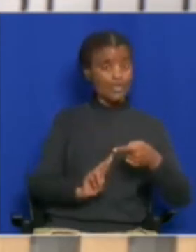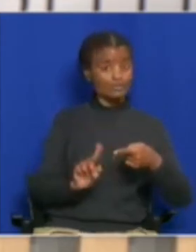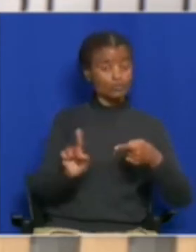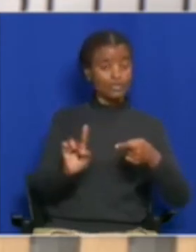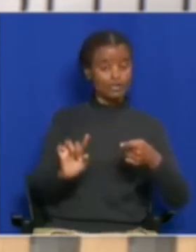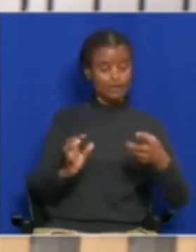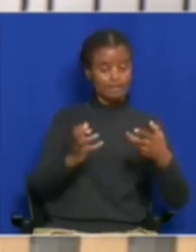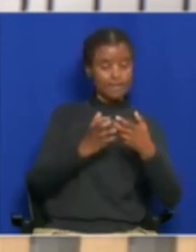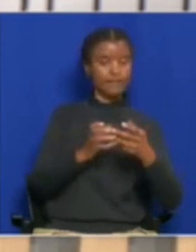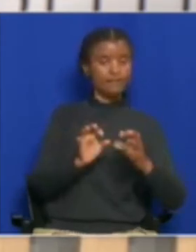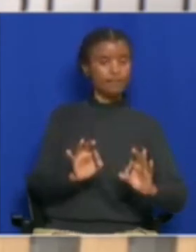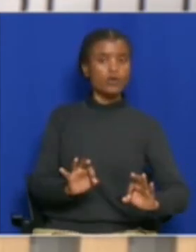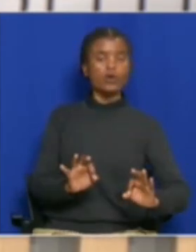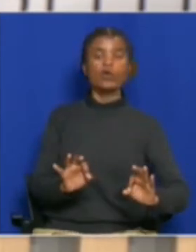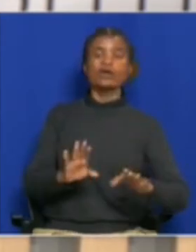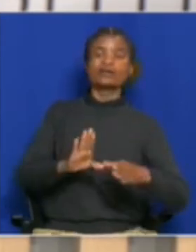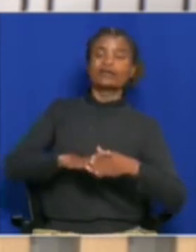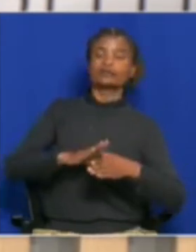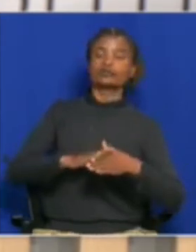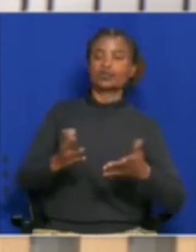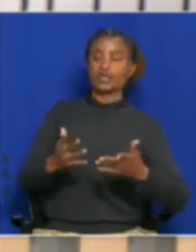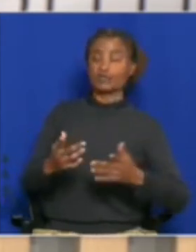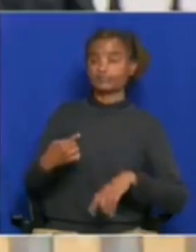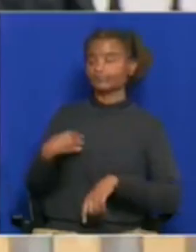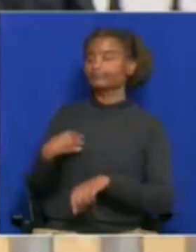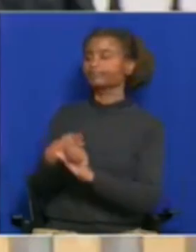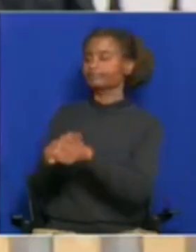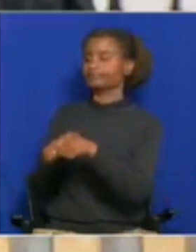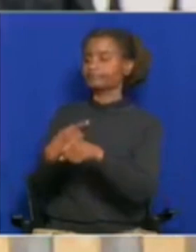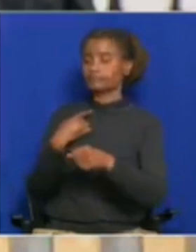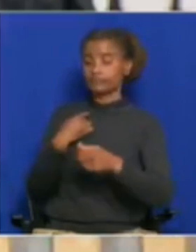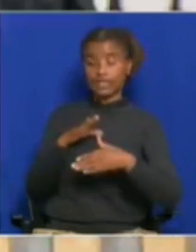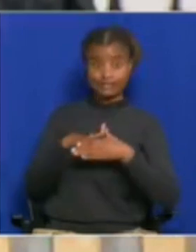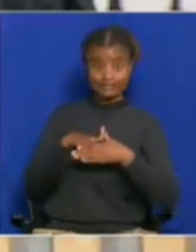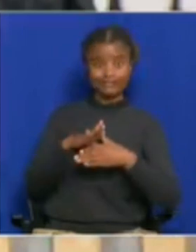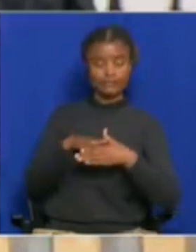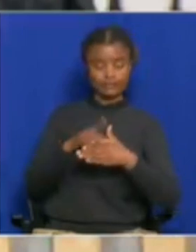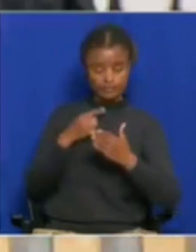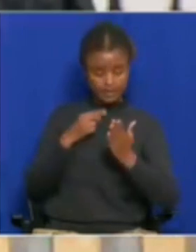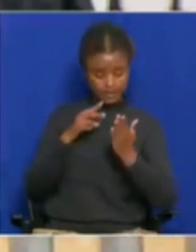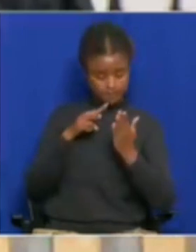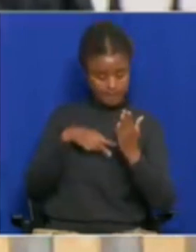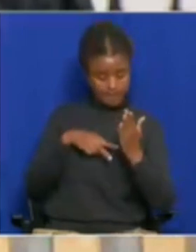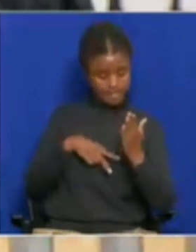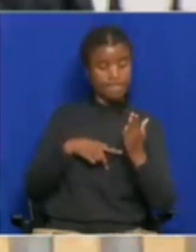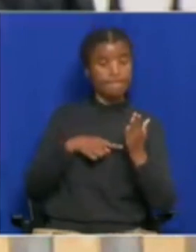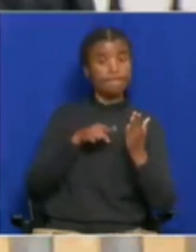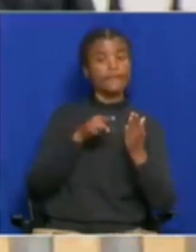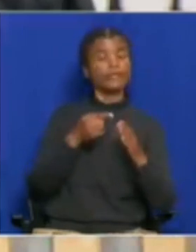grounds and say that having heard what the chair has indicated, there's